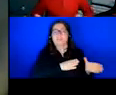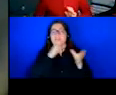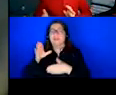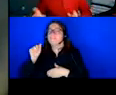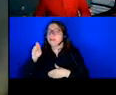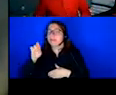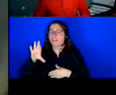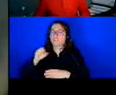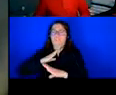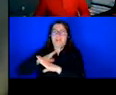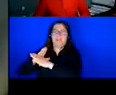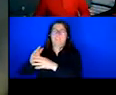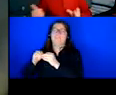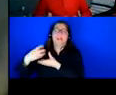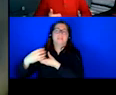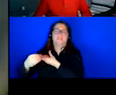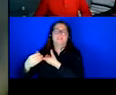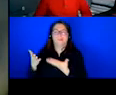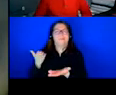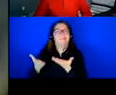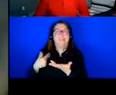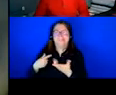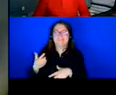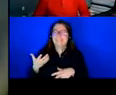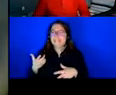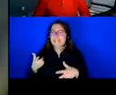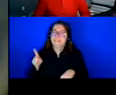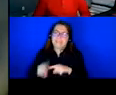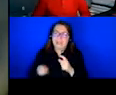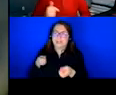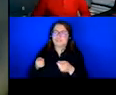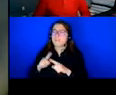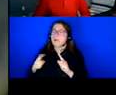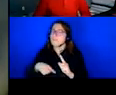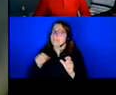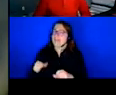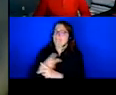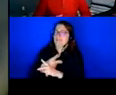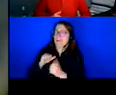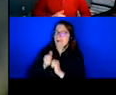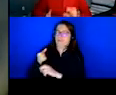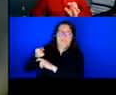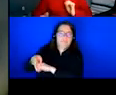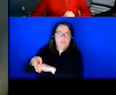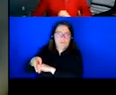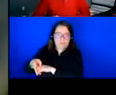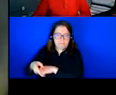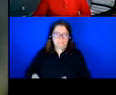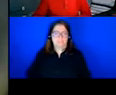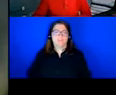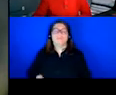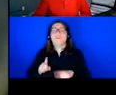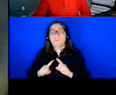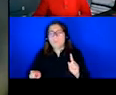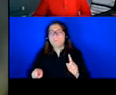are things that may not be out of our control, but we can figure out how to overcome those barriers, or at least tolerate them, kind of